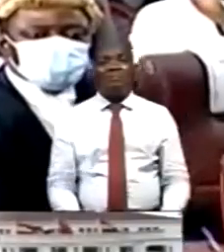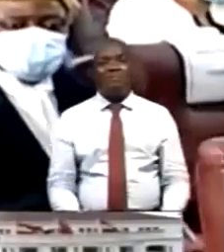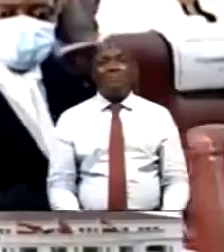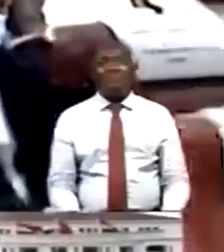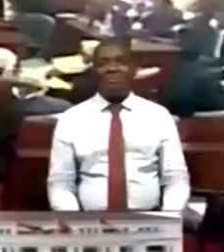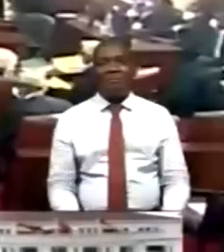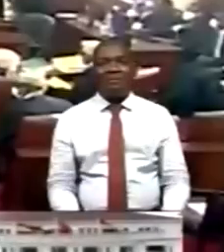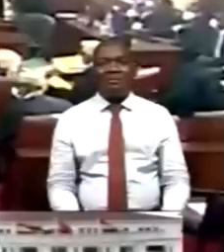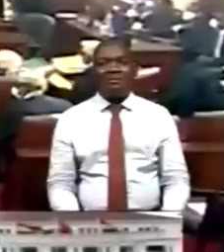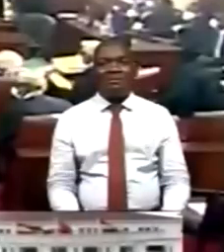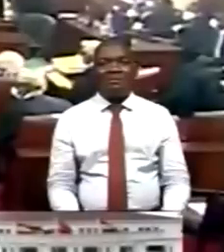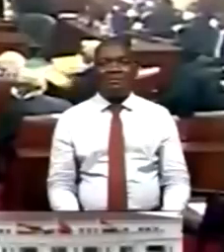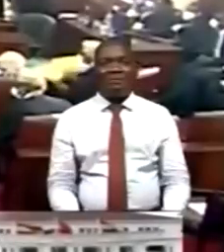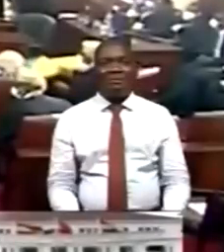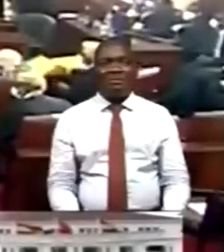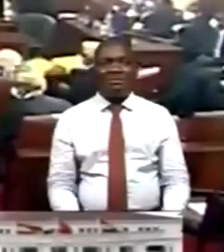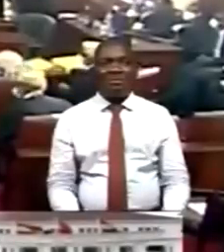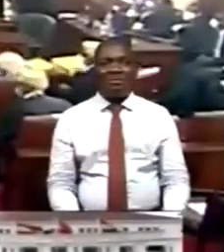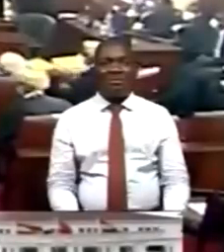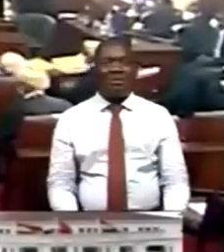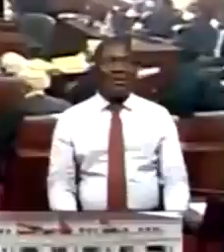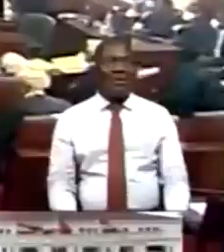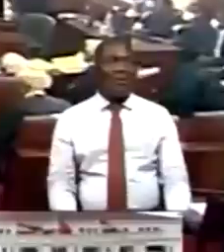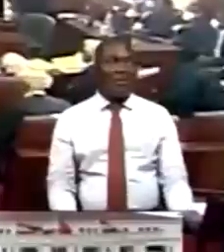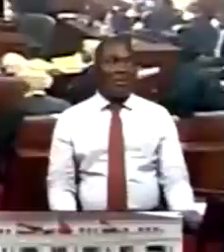Yes. So answer the question.